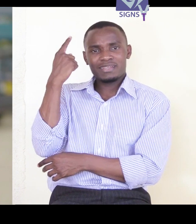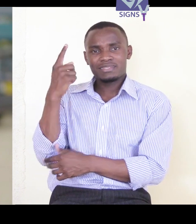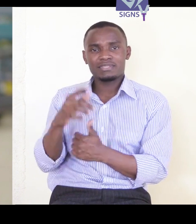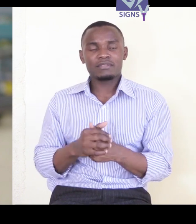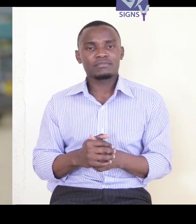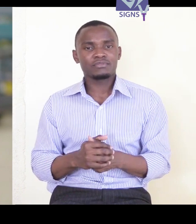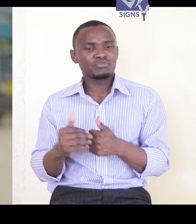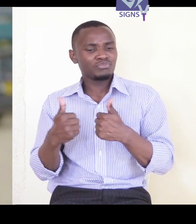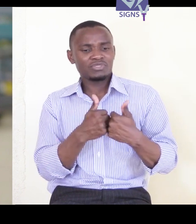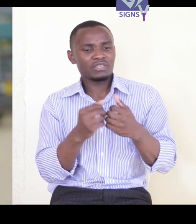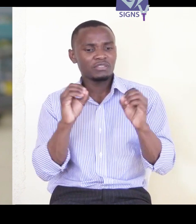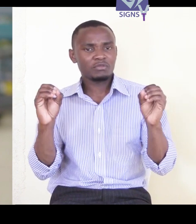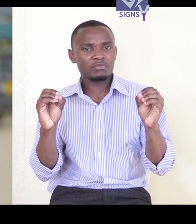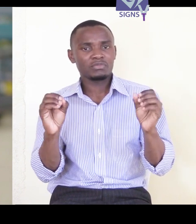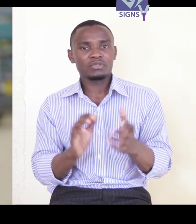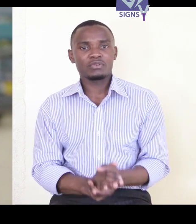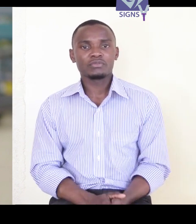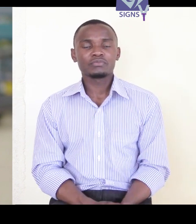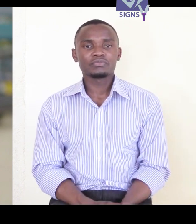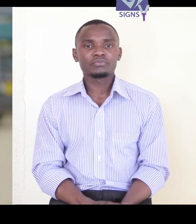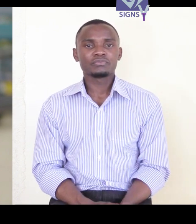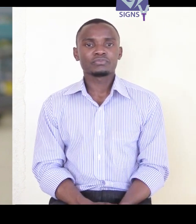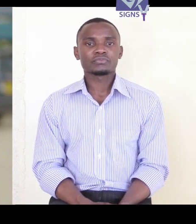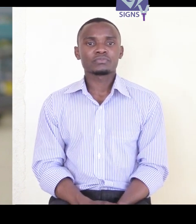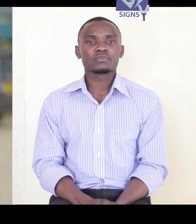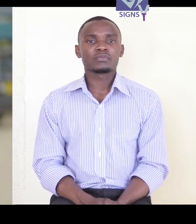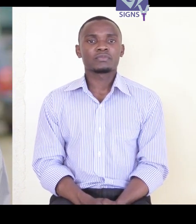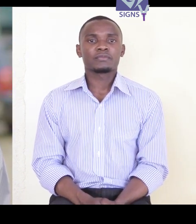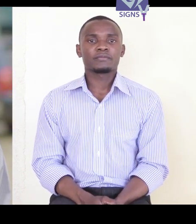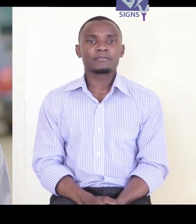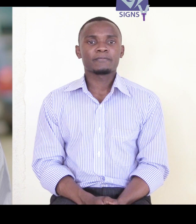see us. So it has not been a big challenge to us.